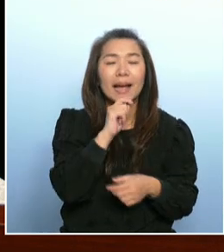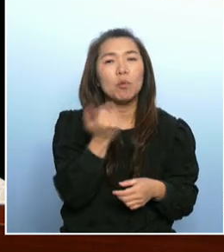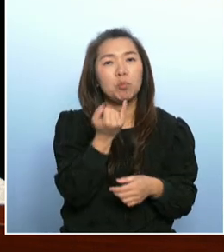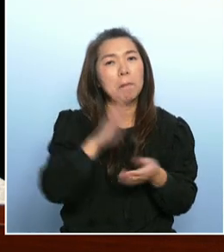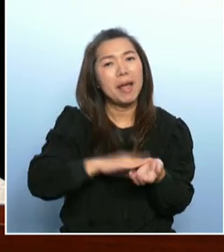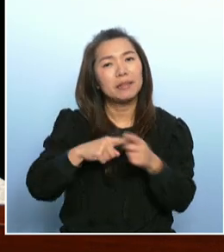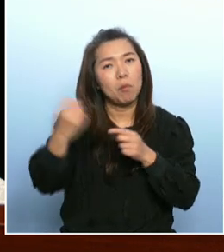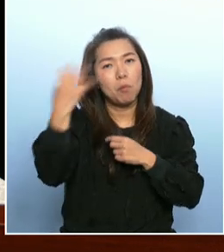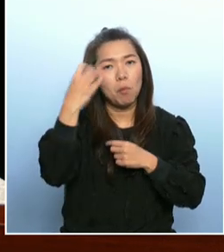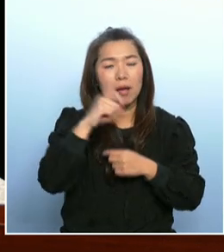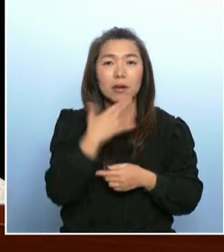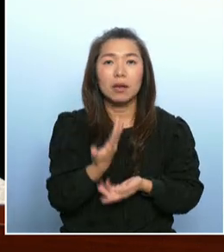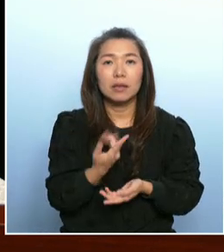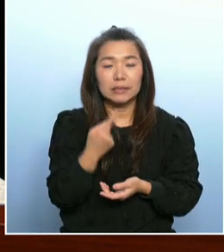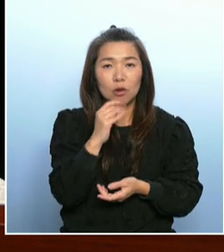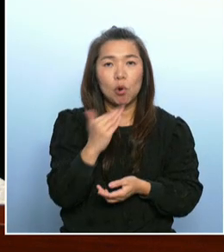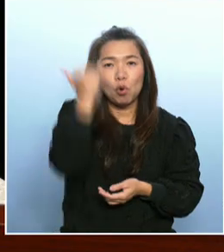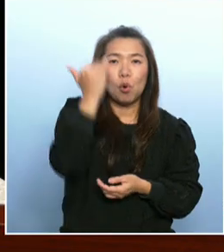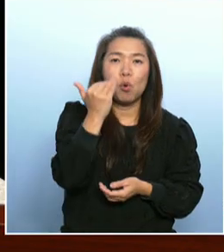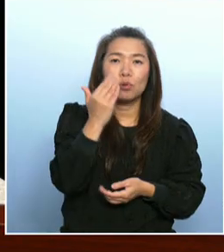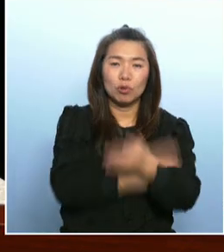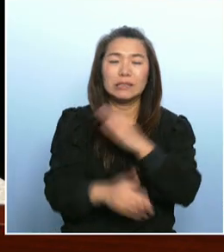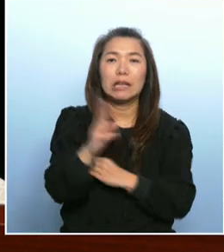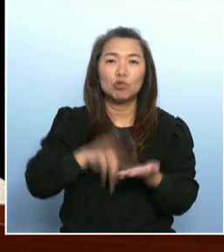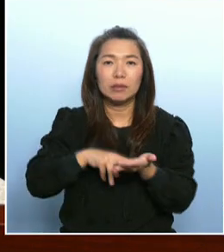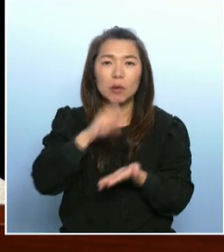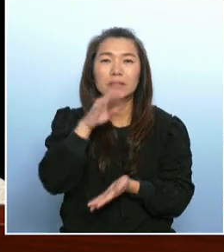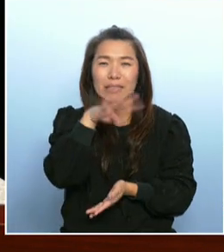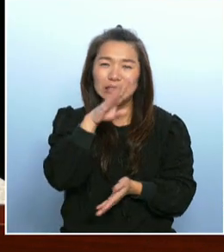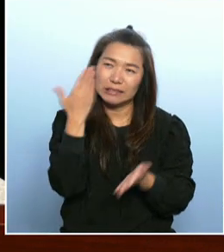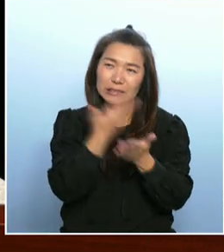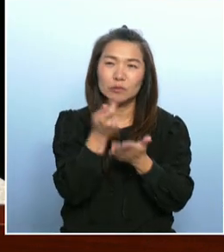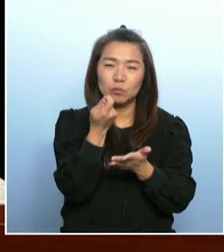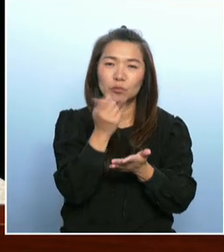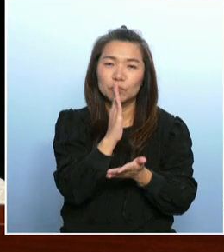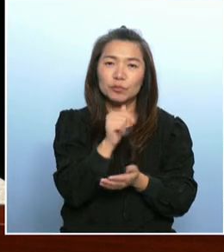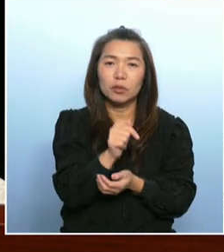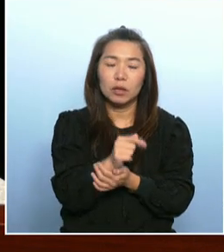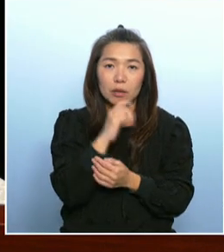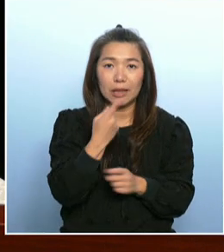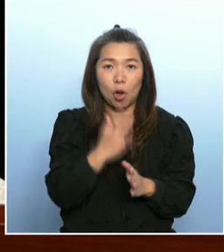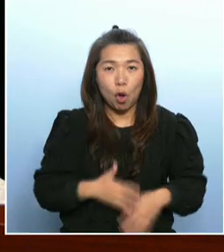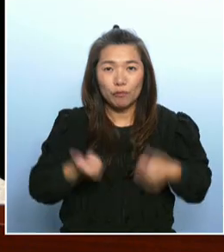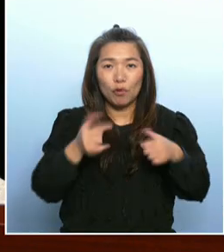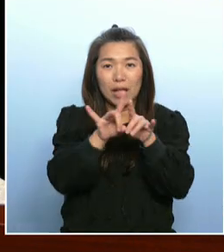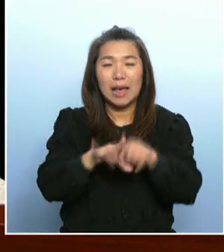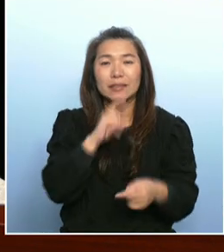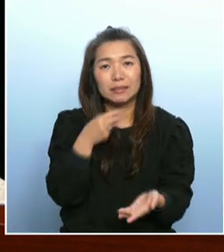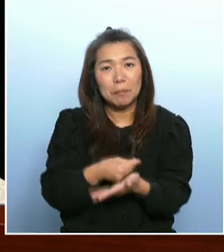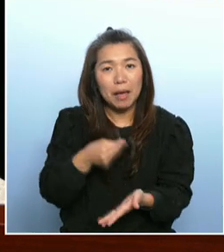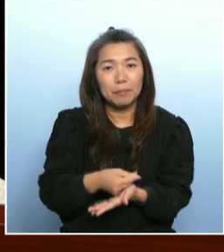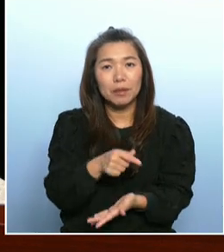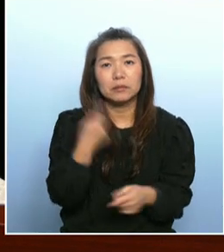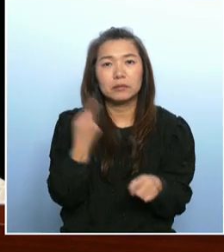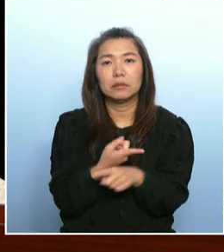Commissioner, I have a follow-up question. Some patients told me that even when they receive the higher disability